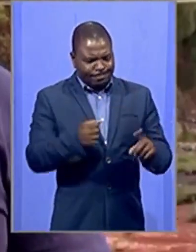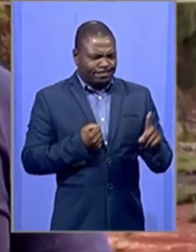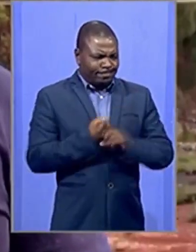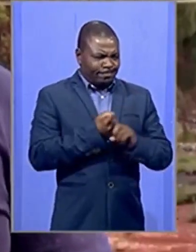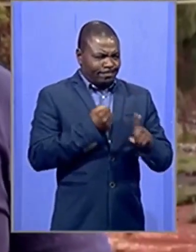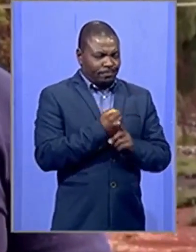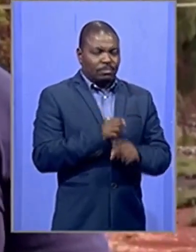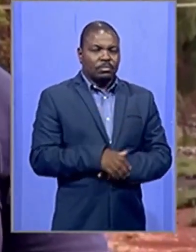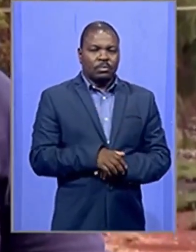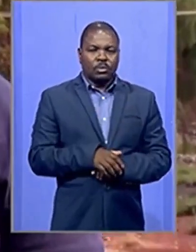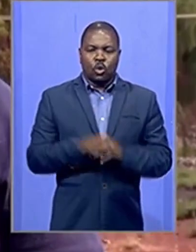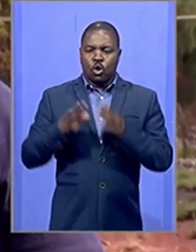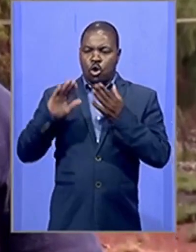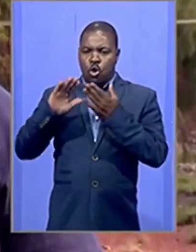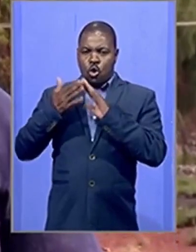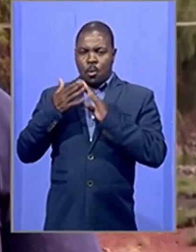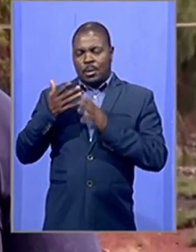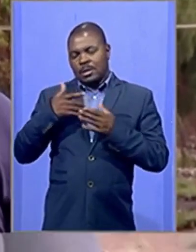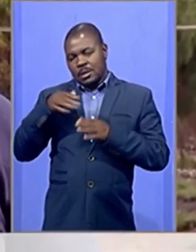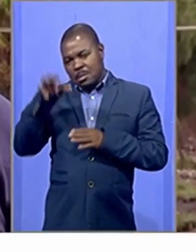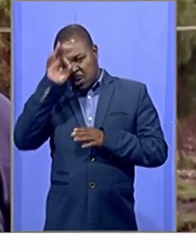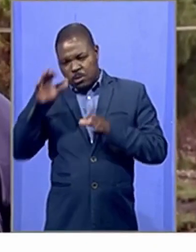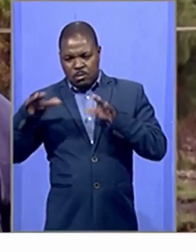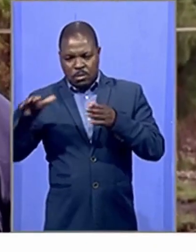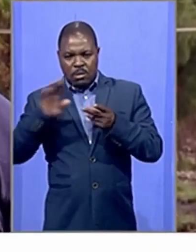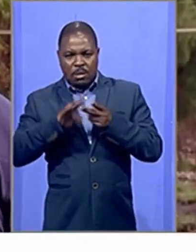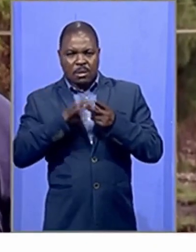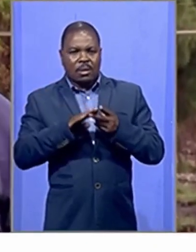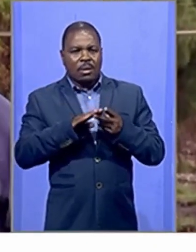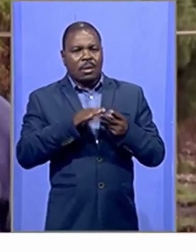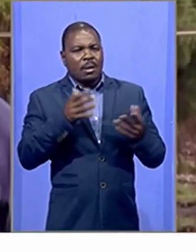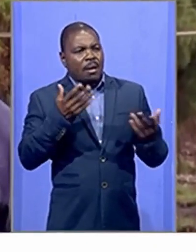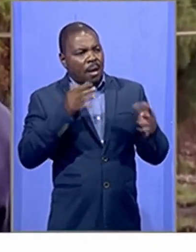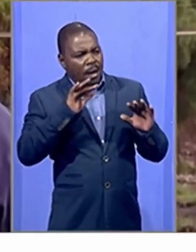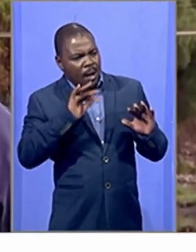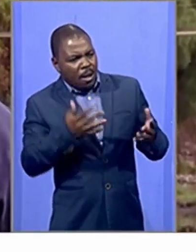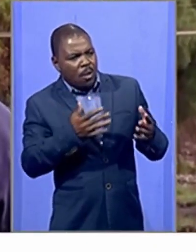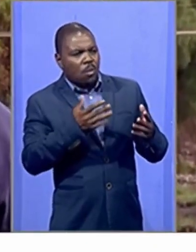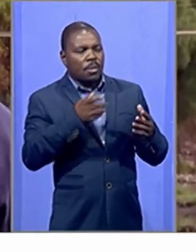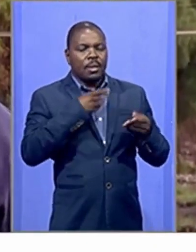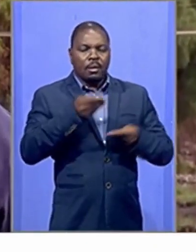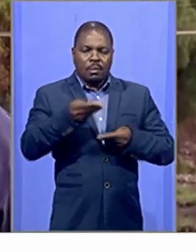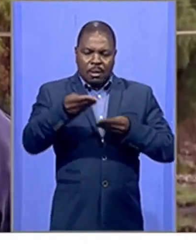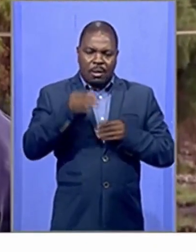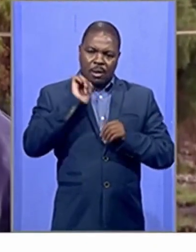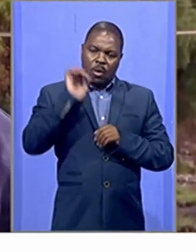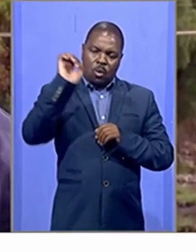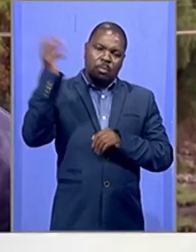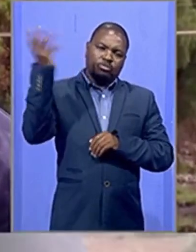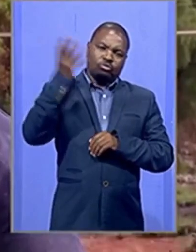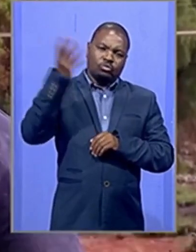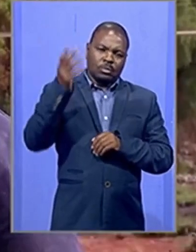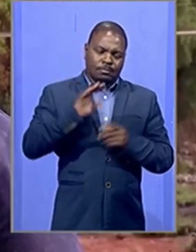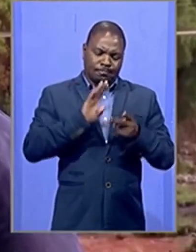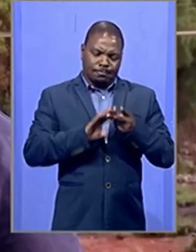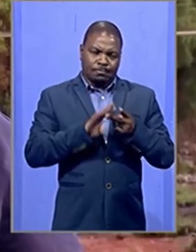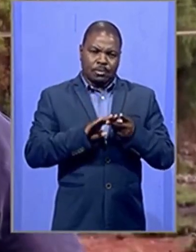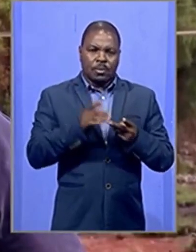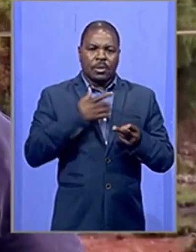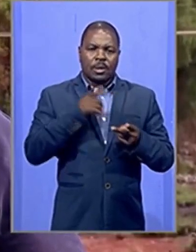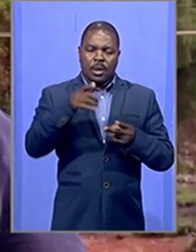From the community policing side, the manner and the honesty in which they were able to table their own presentation, amongst other things,